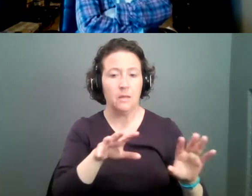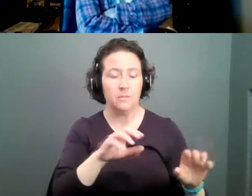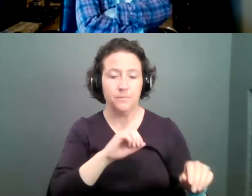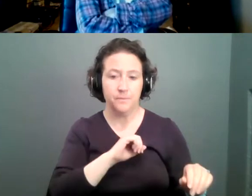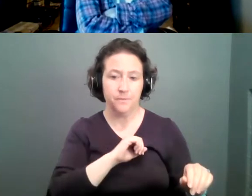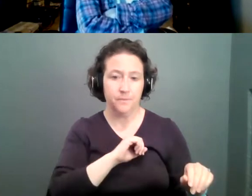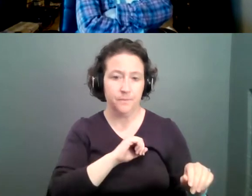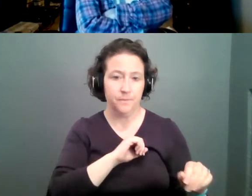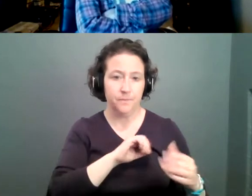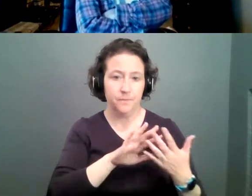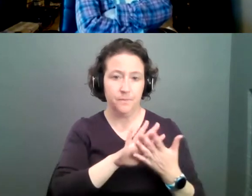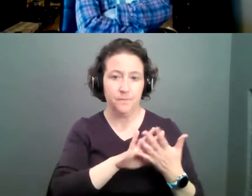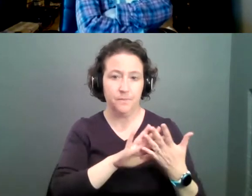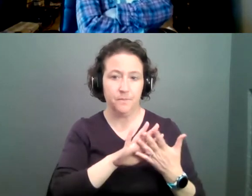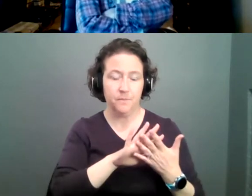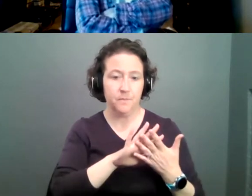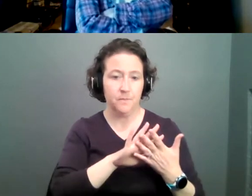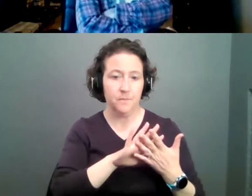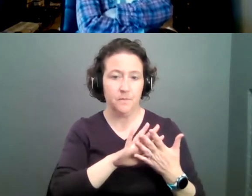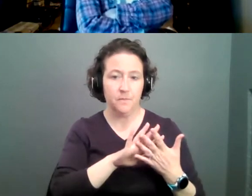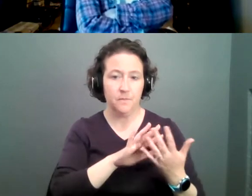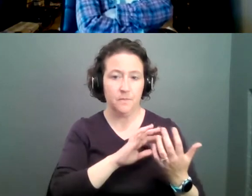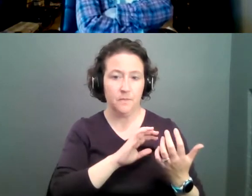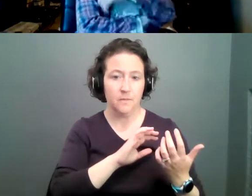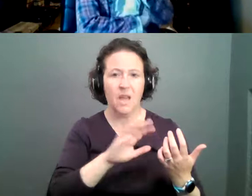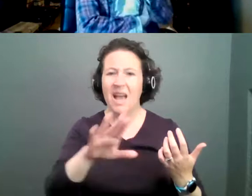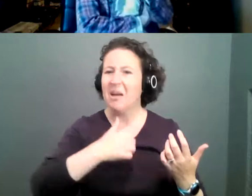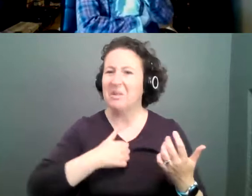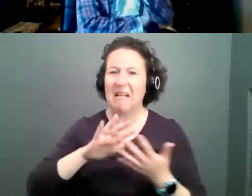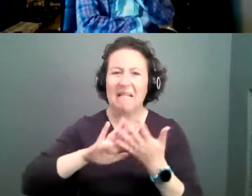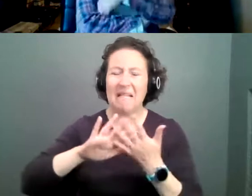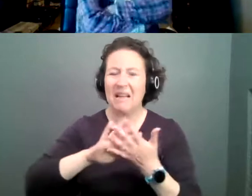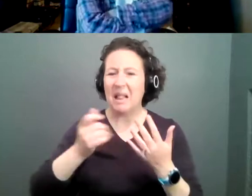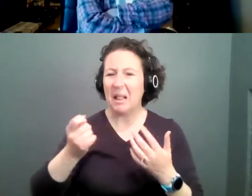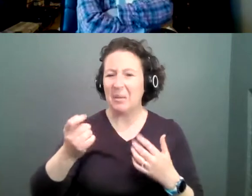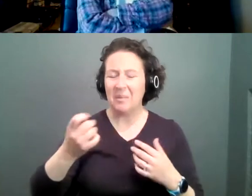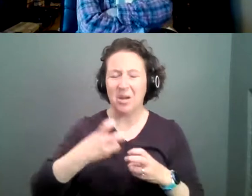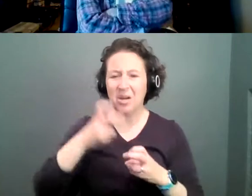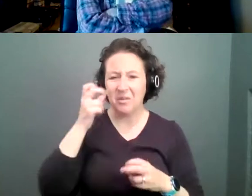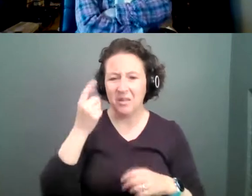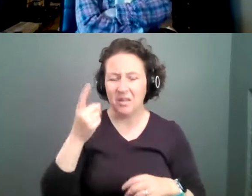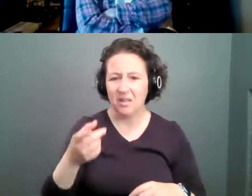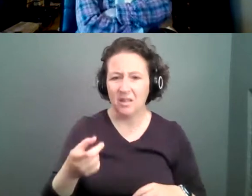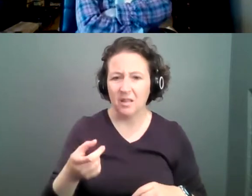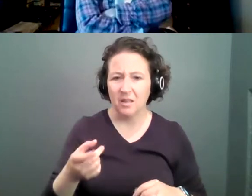as we keep on the news, are still some. Sorry, we're breaking up just a little bit. Vaccine.